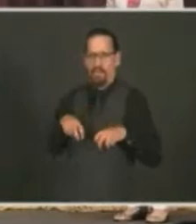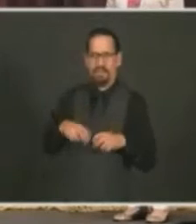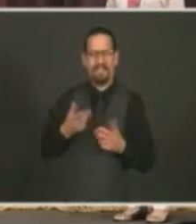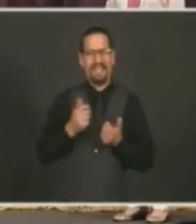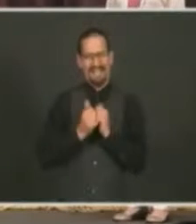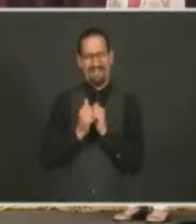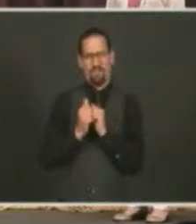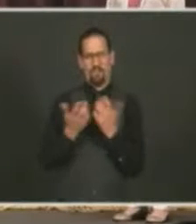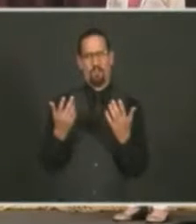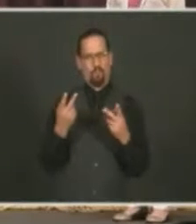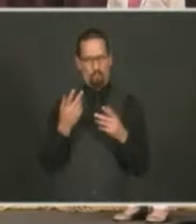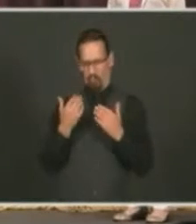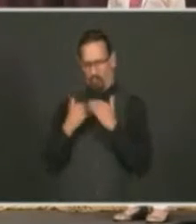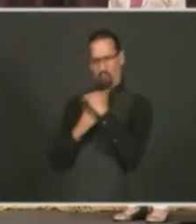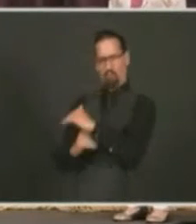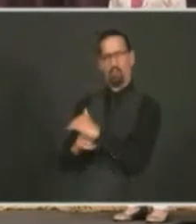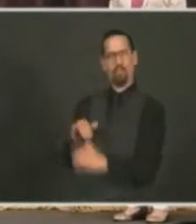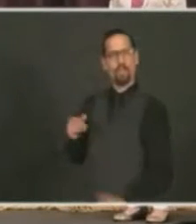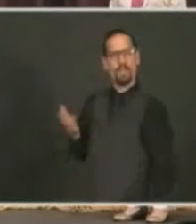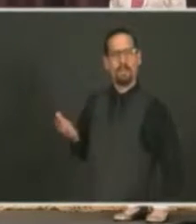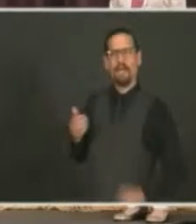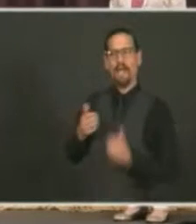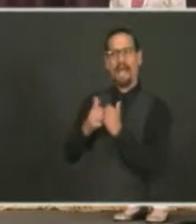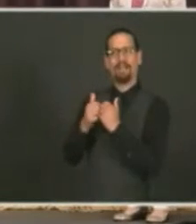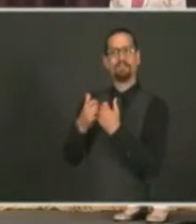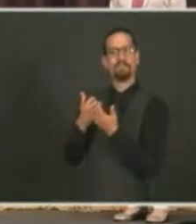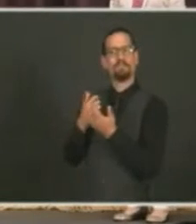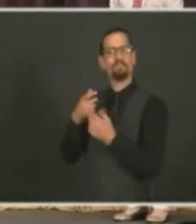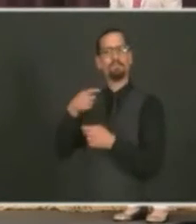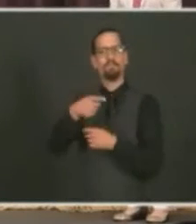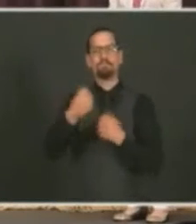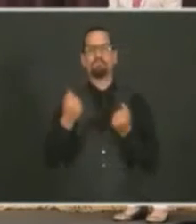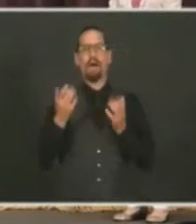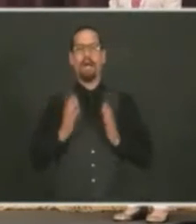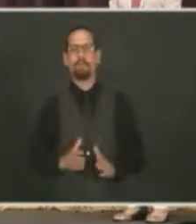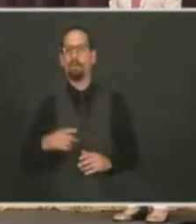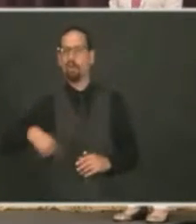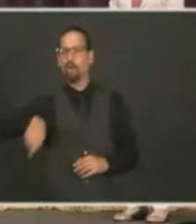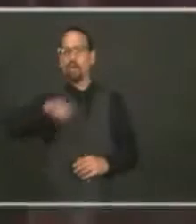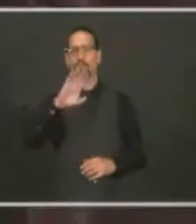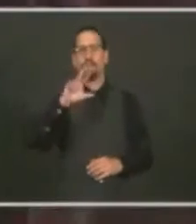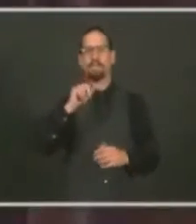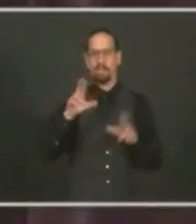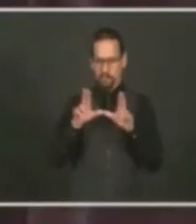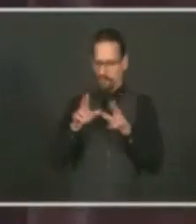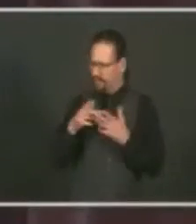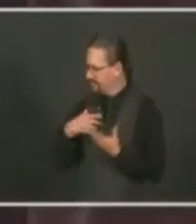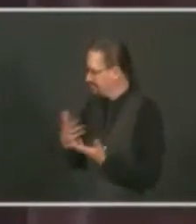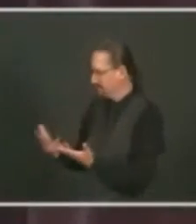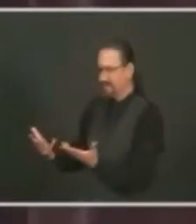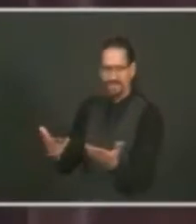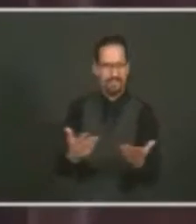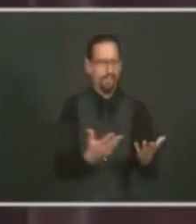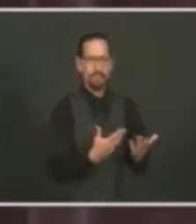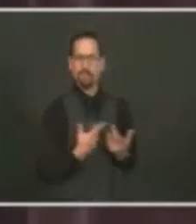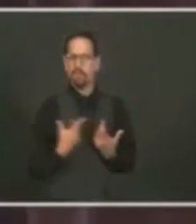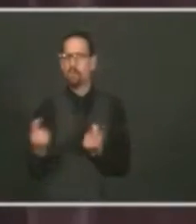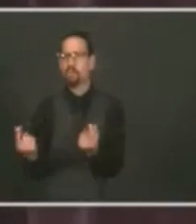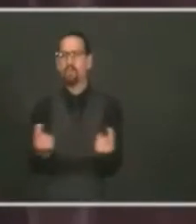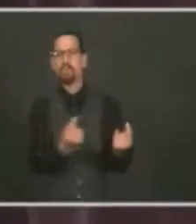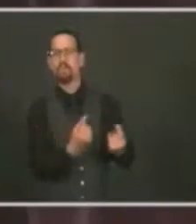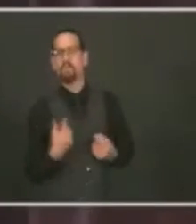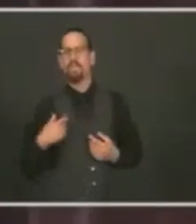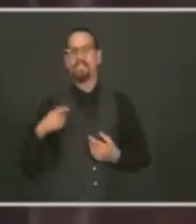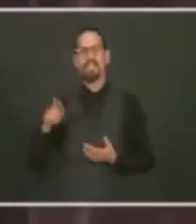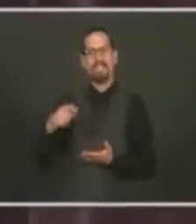the concerns that have been put forth by those entities? Well, it's helpful to hear this. We can work with them further